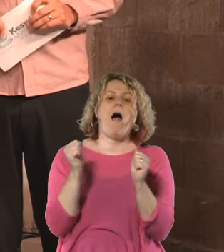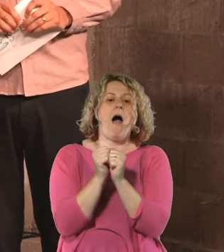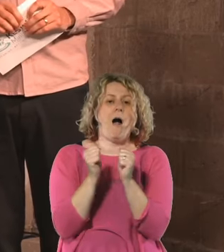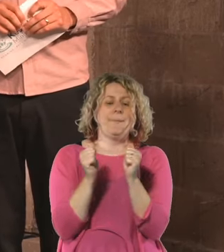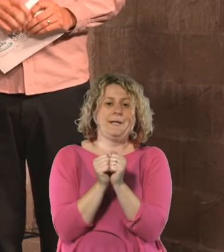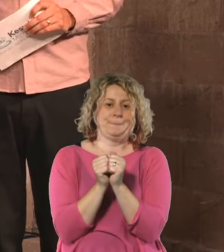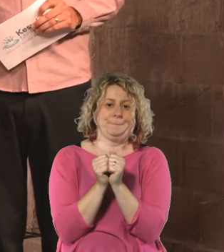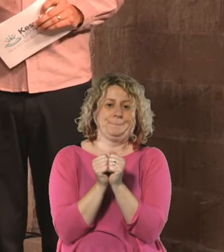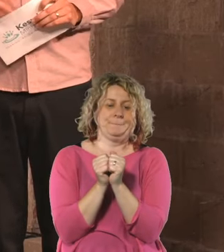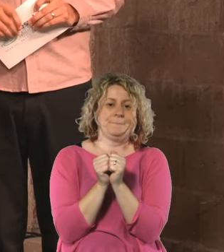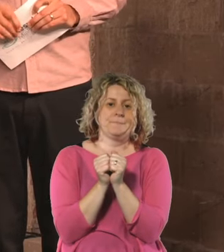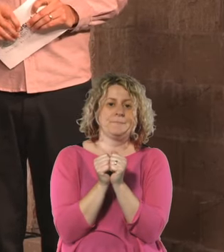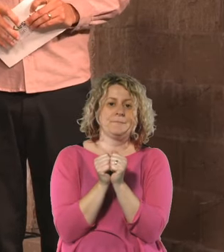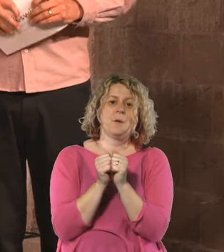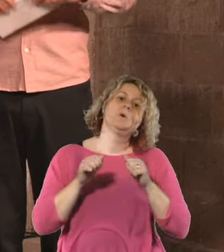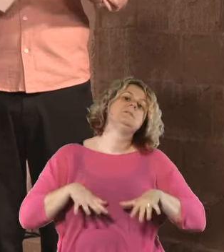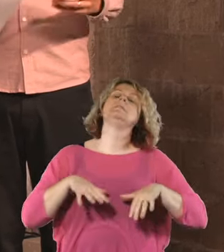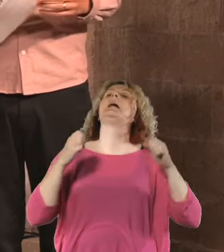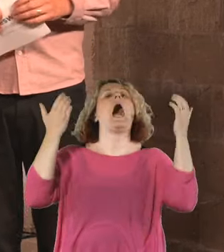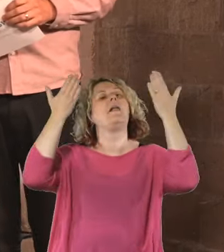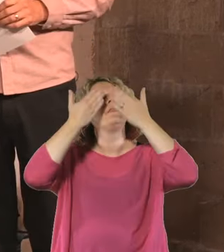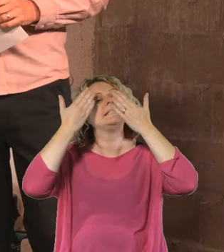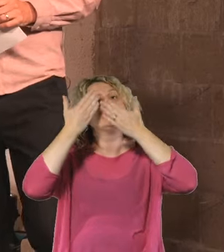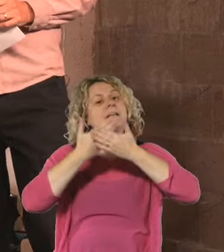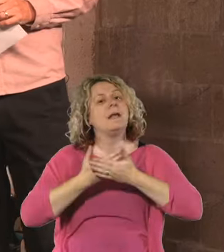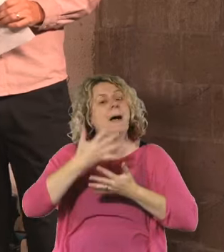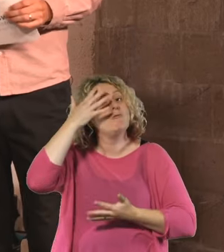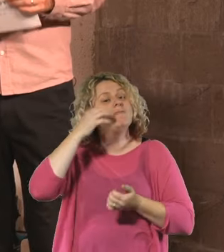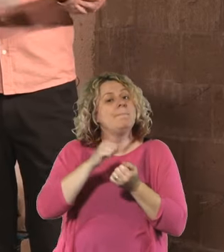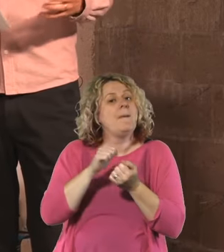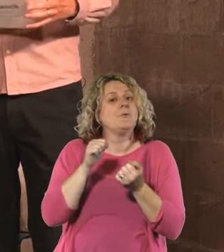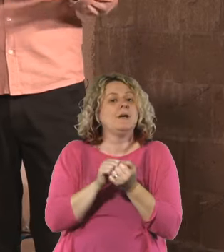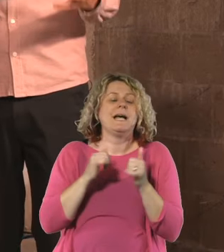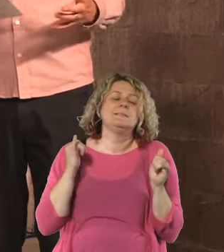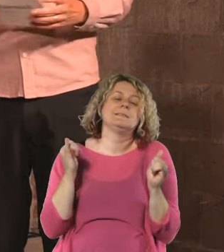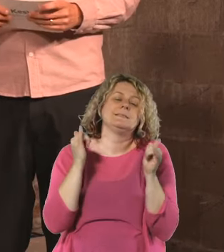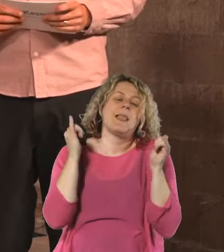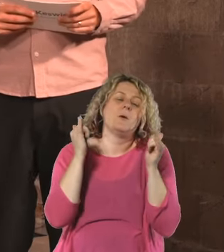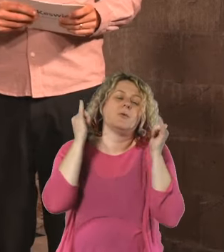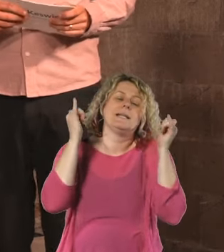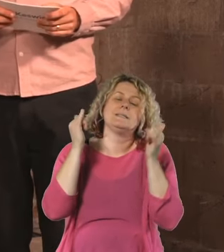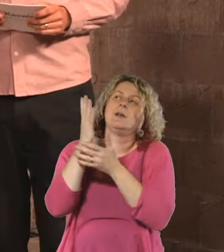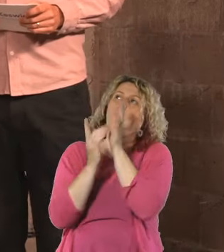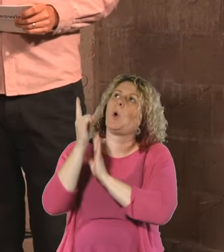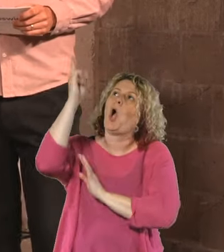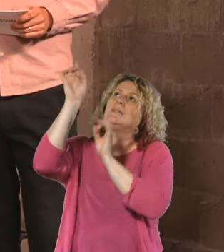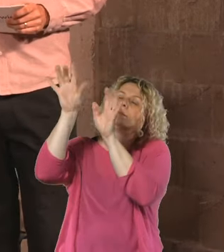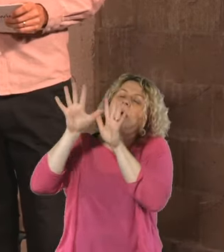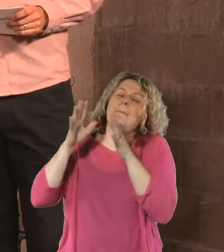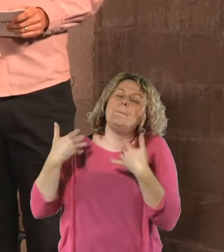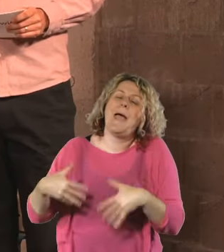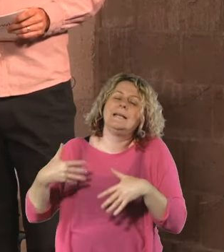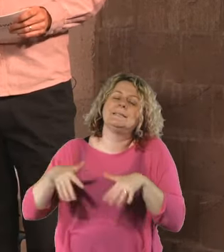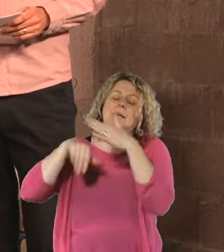to start this series of evening celebrations by remembering and celebrating God's amazing grace?